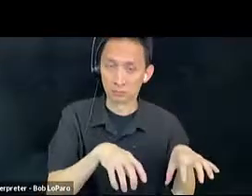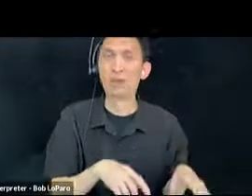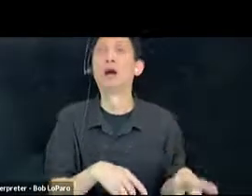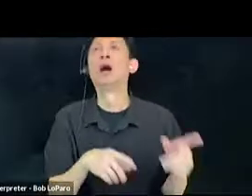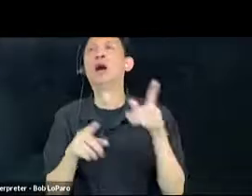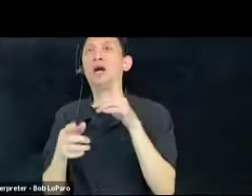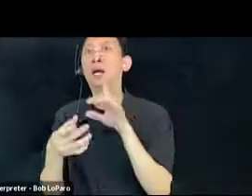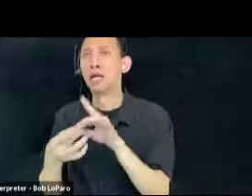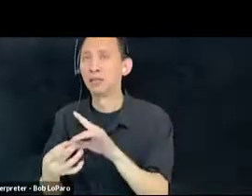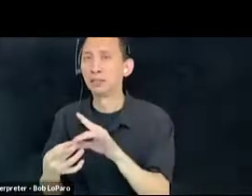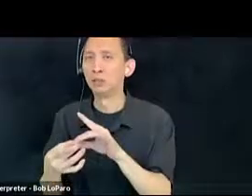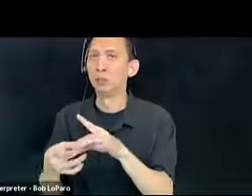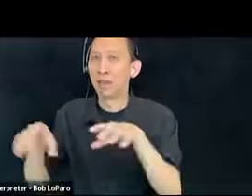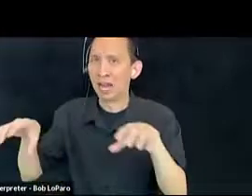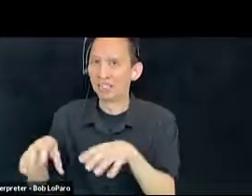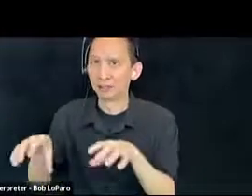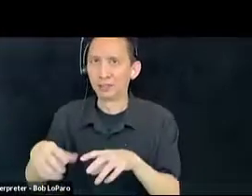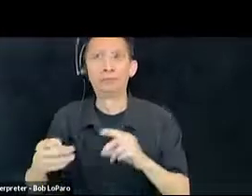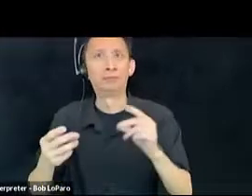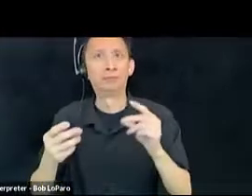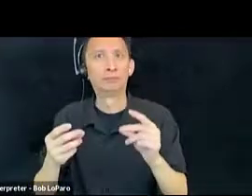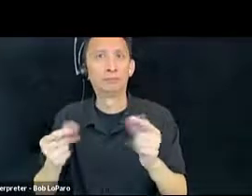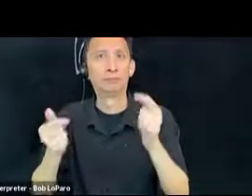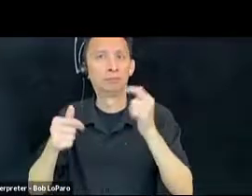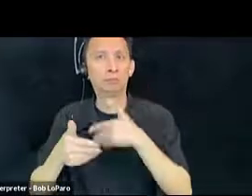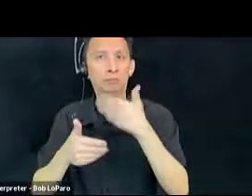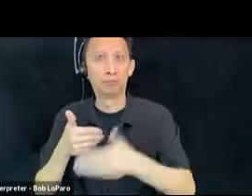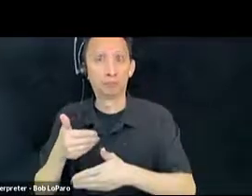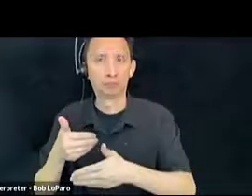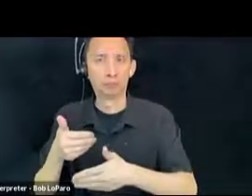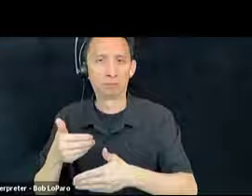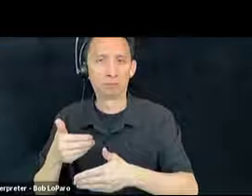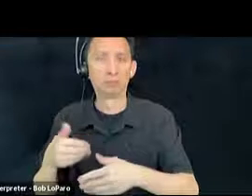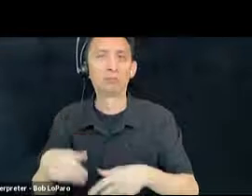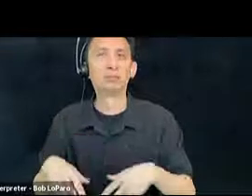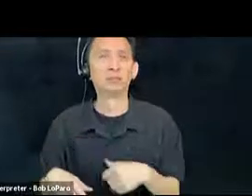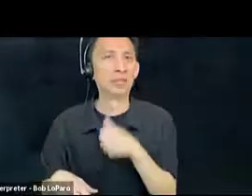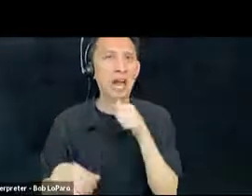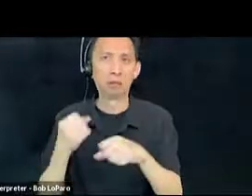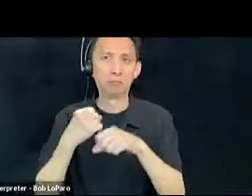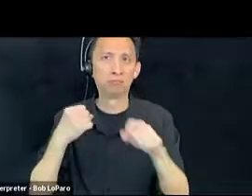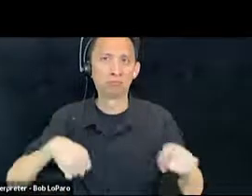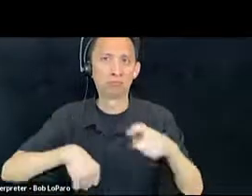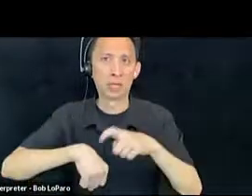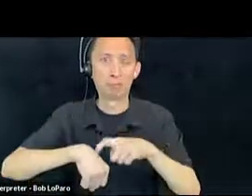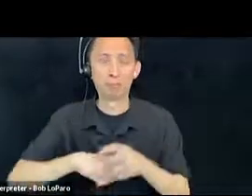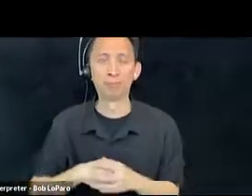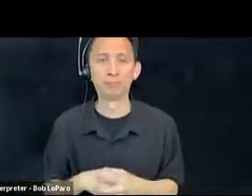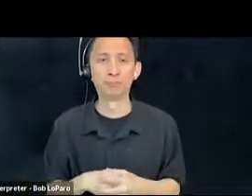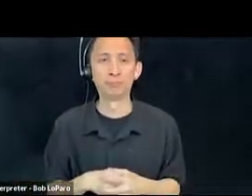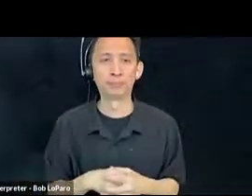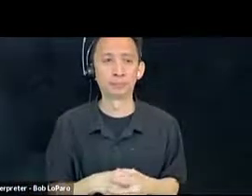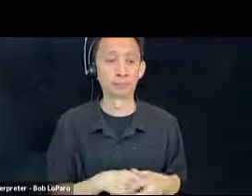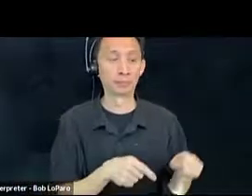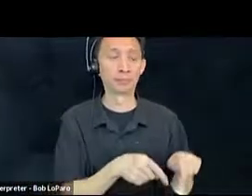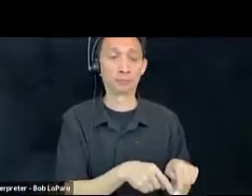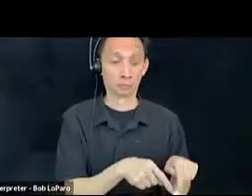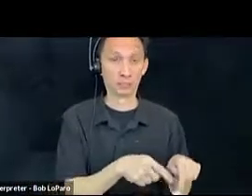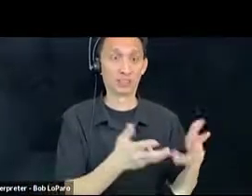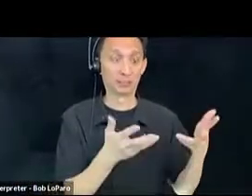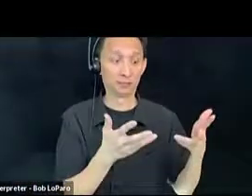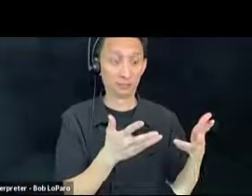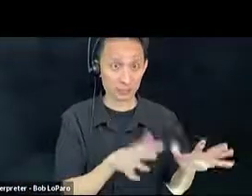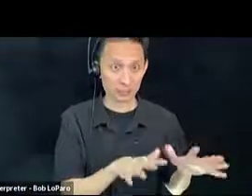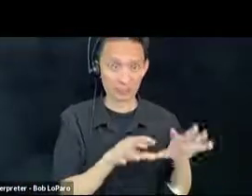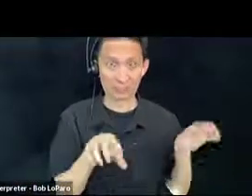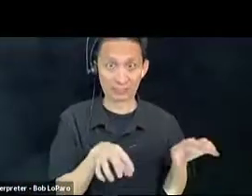want to build that symbolic meeting. I mean, when we're finished, we're going to take that same item from that container and we're going to put it in